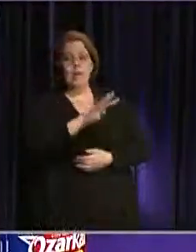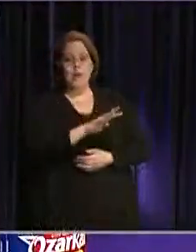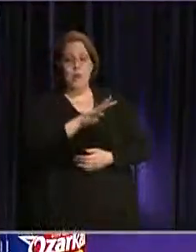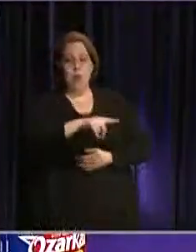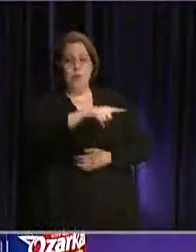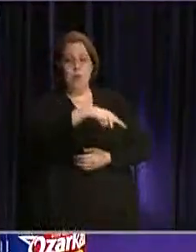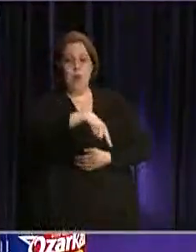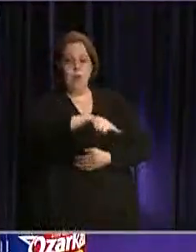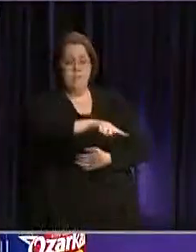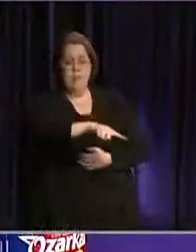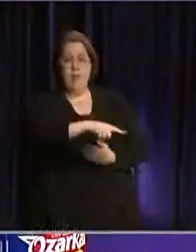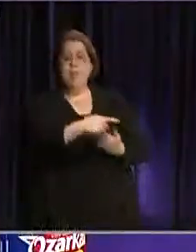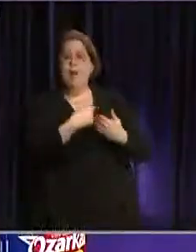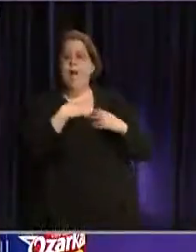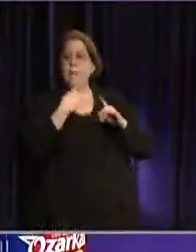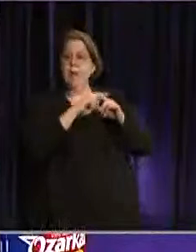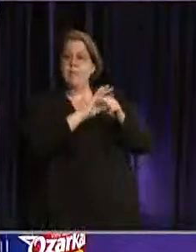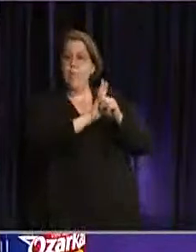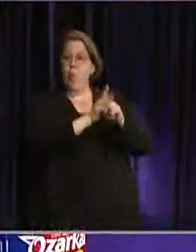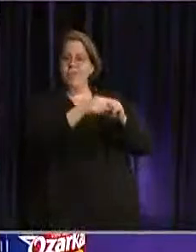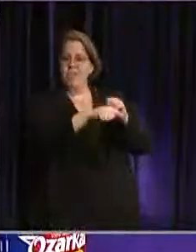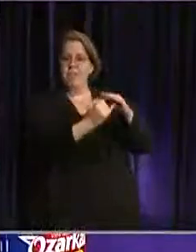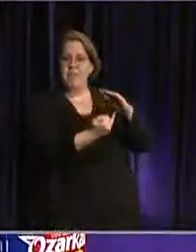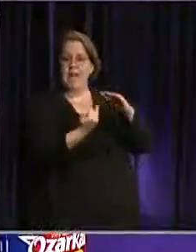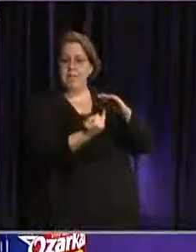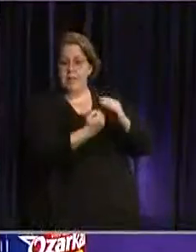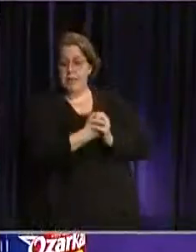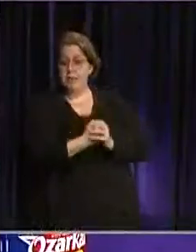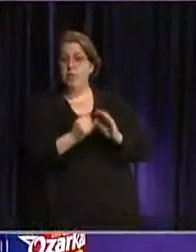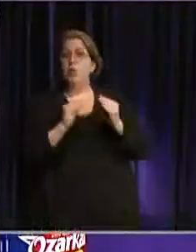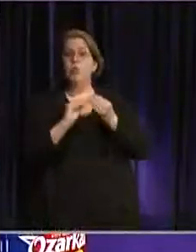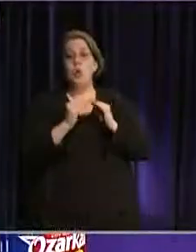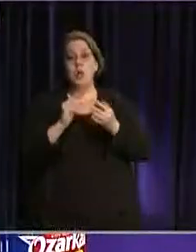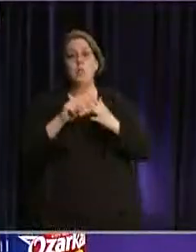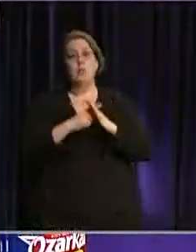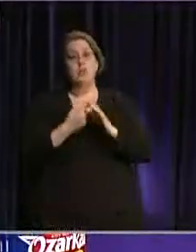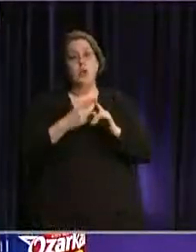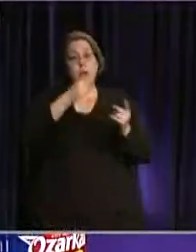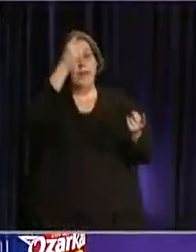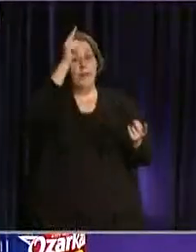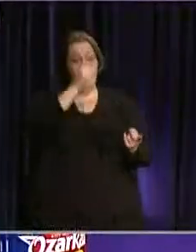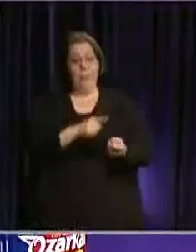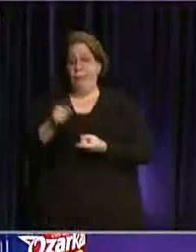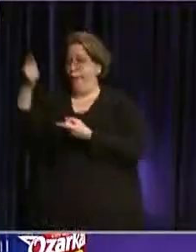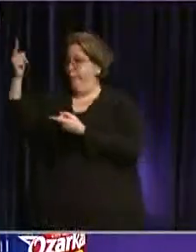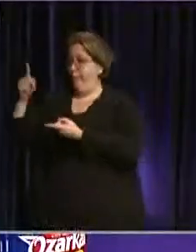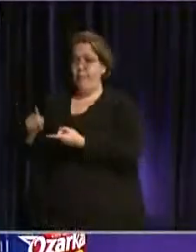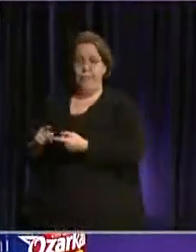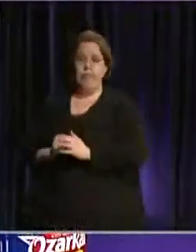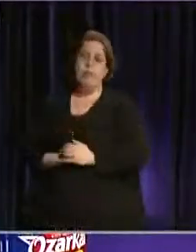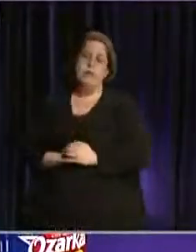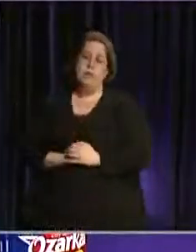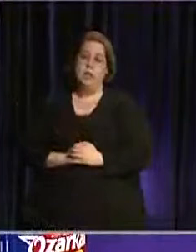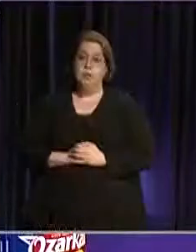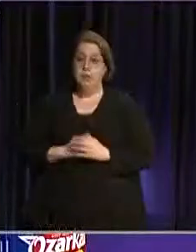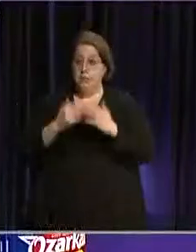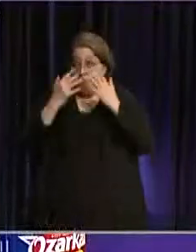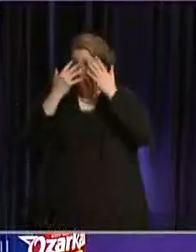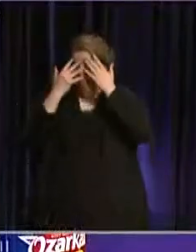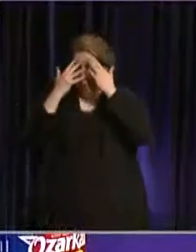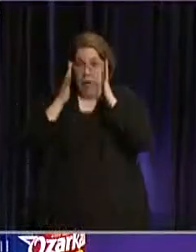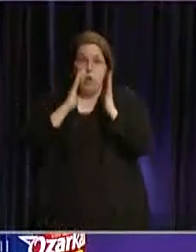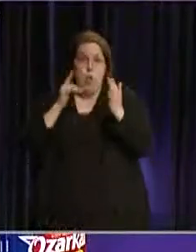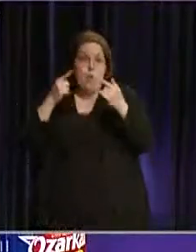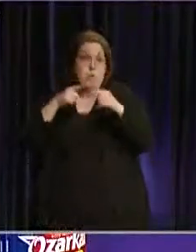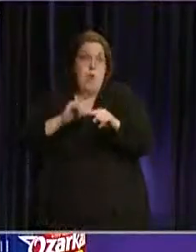have the COVID, and they've been isolated. So our numbers are starting to come down. I don't know what will